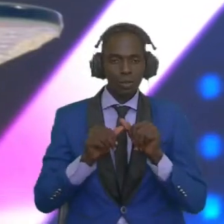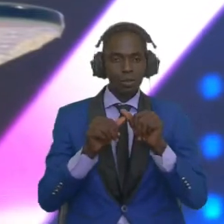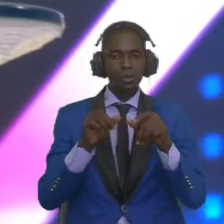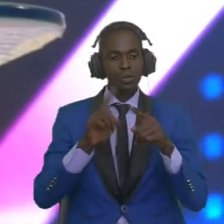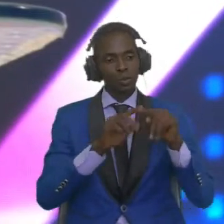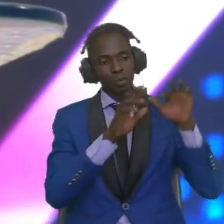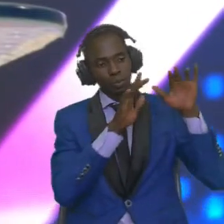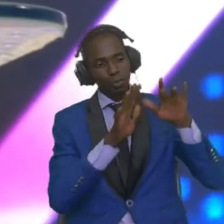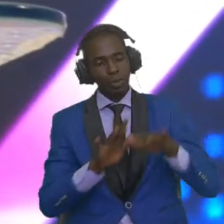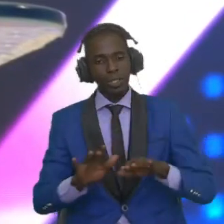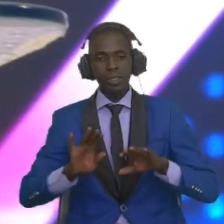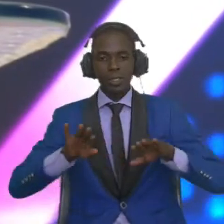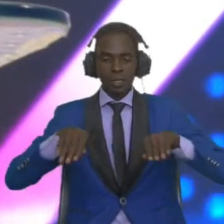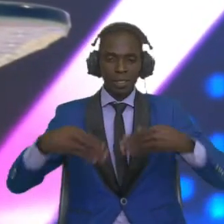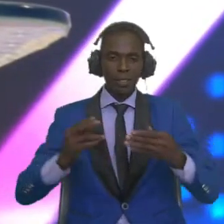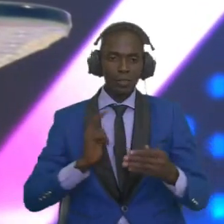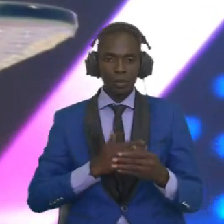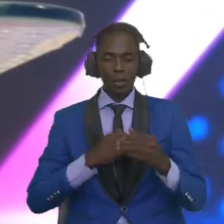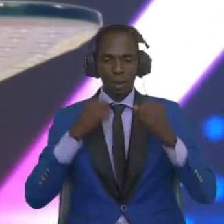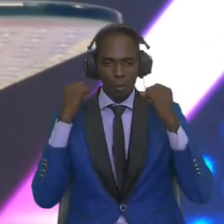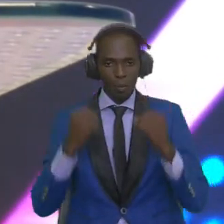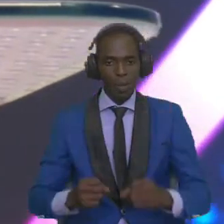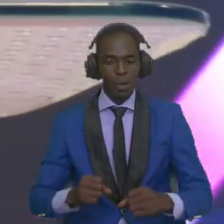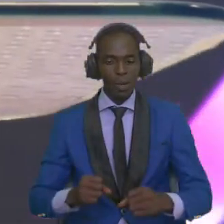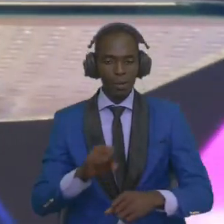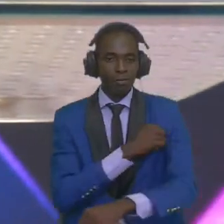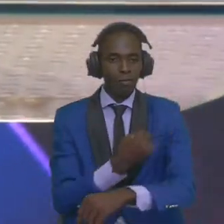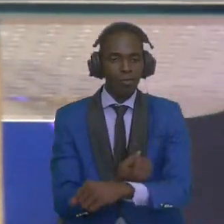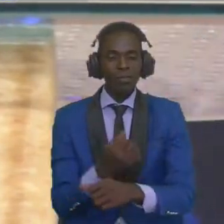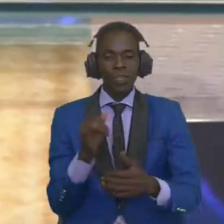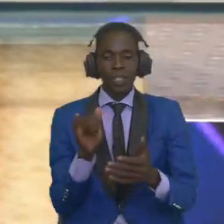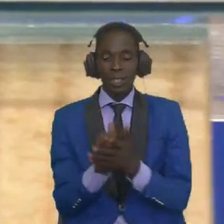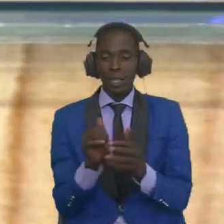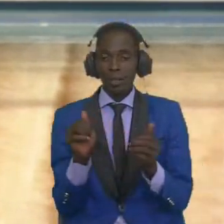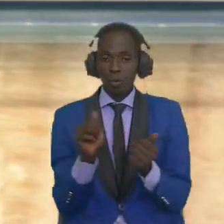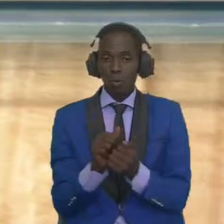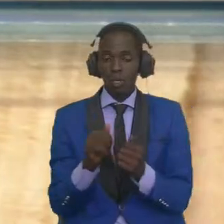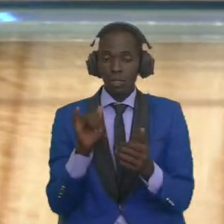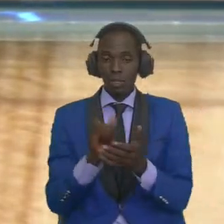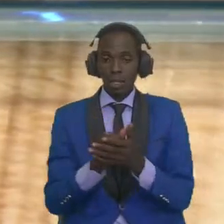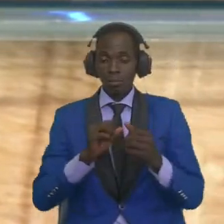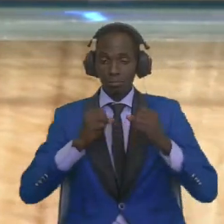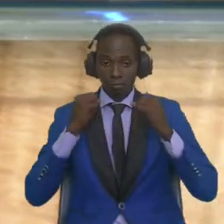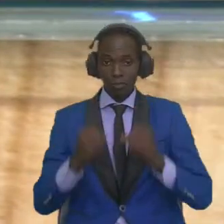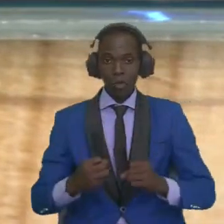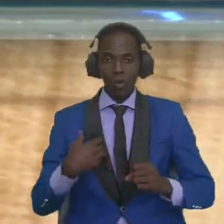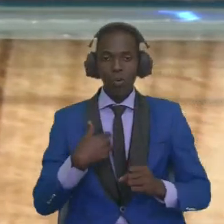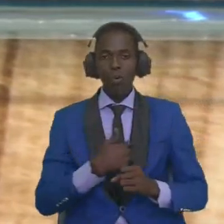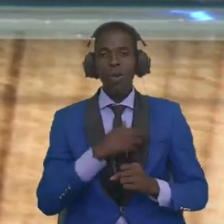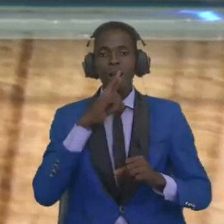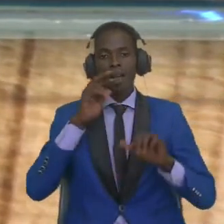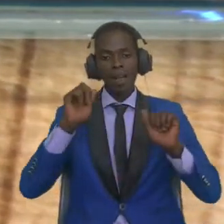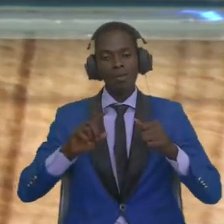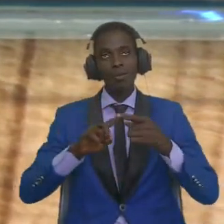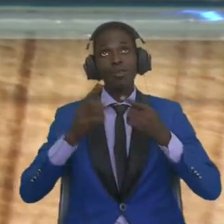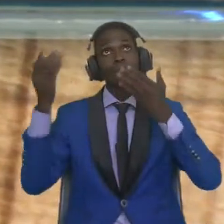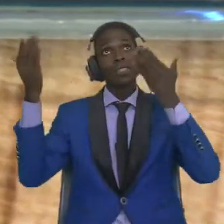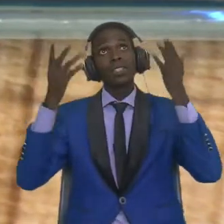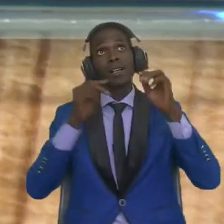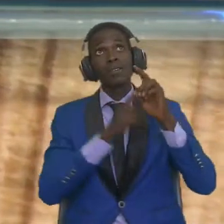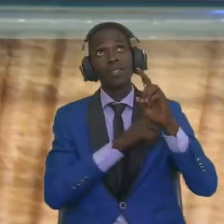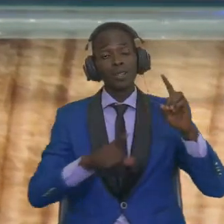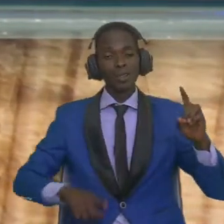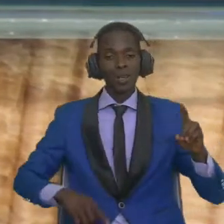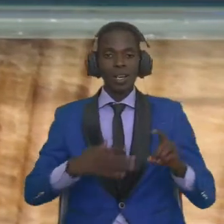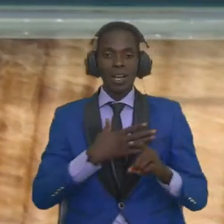that empowers us, enables us, that with that power we are able to serve the Lord, and the work